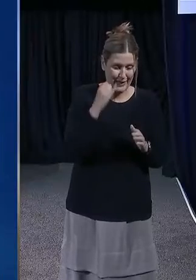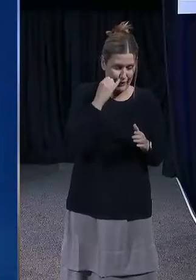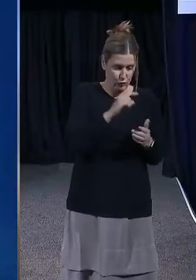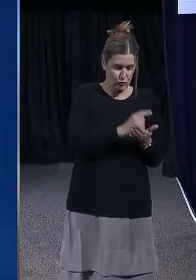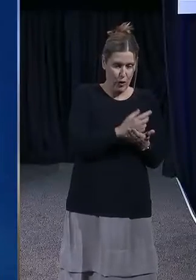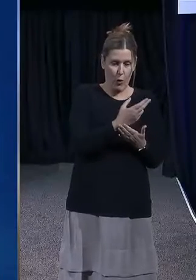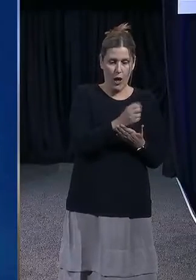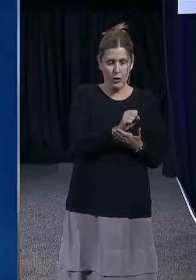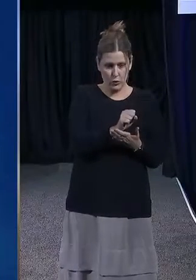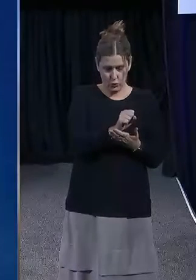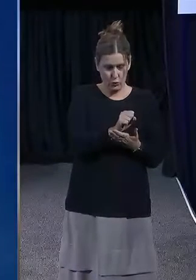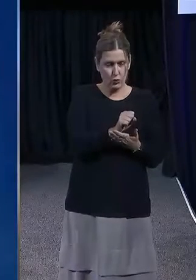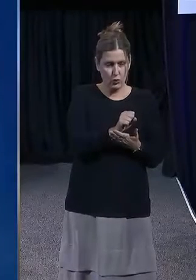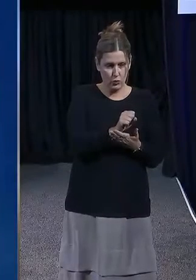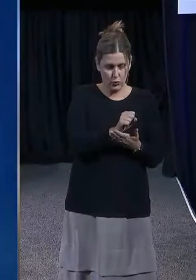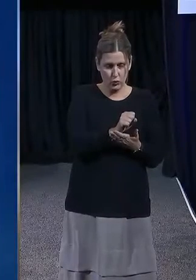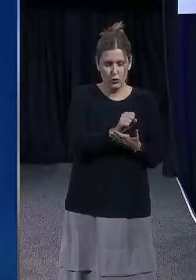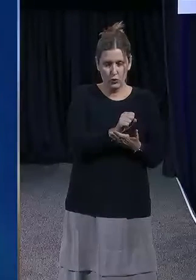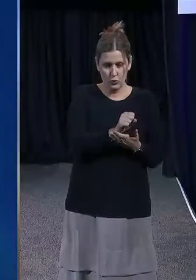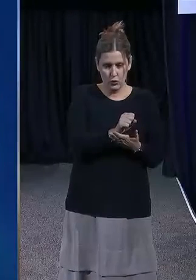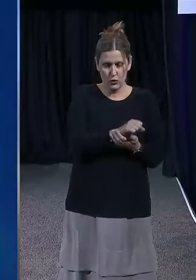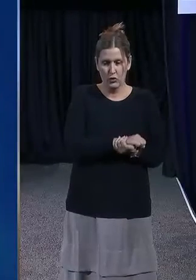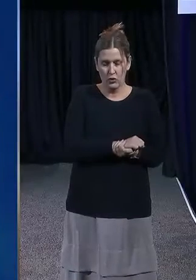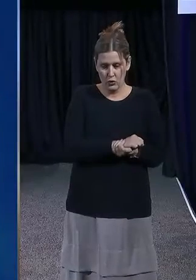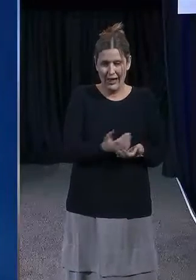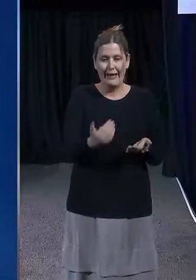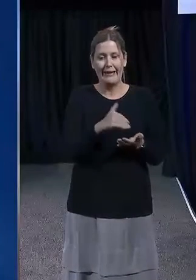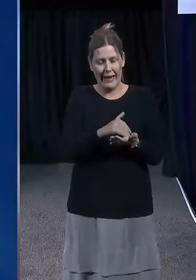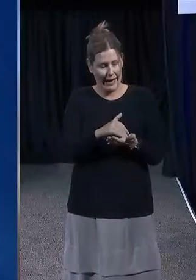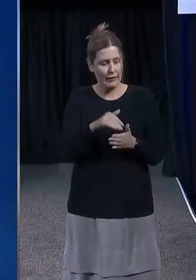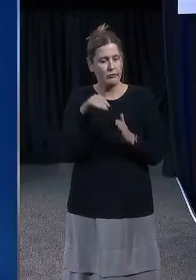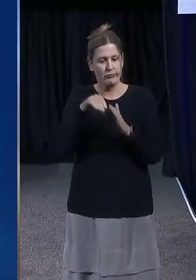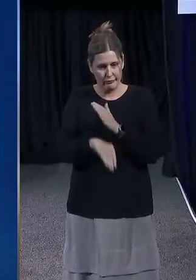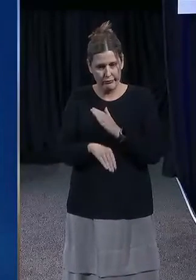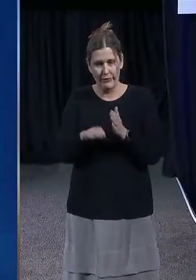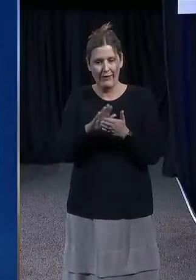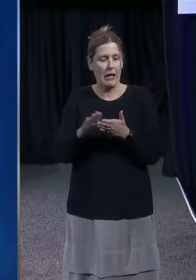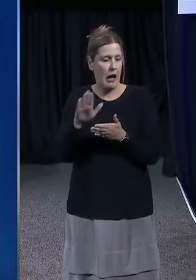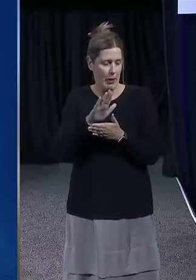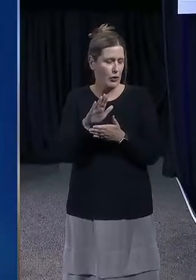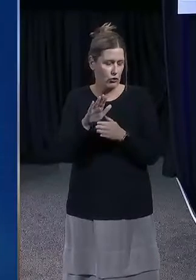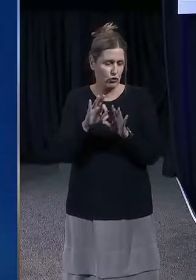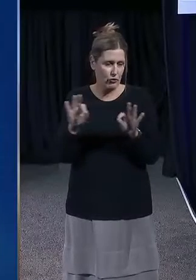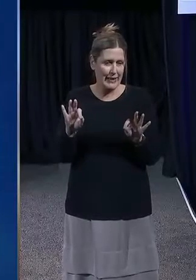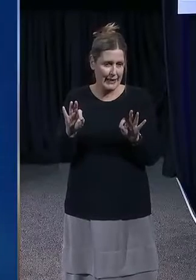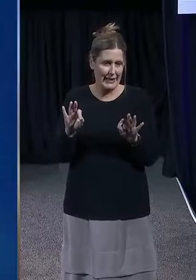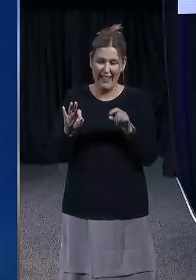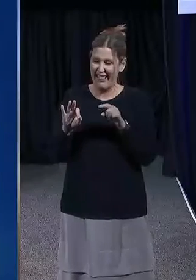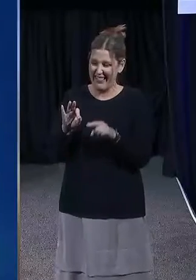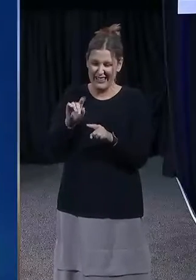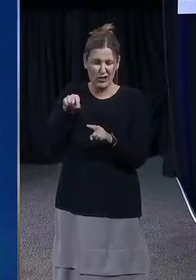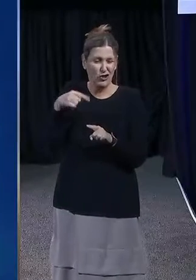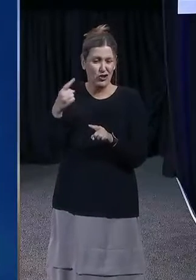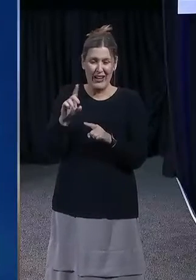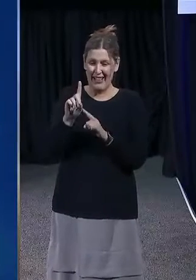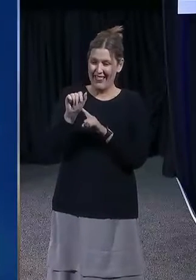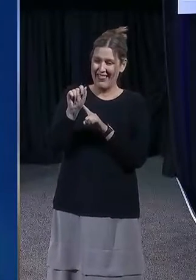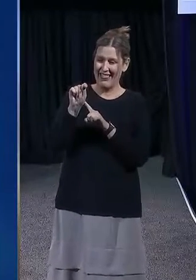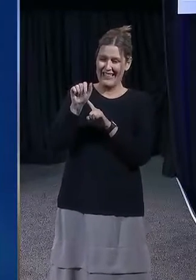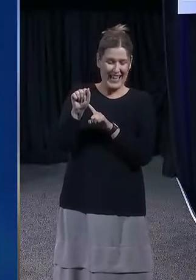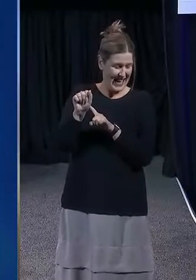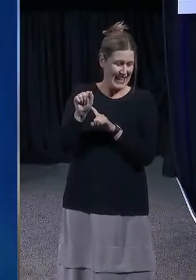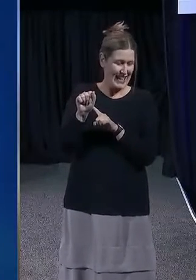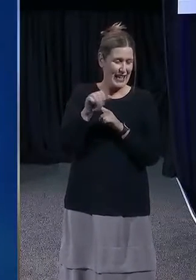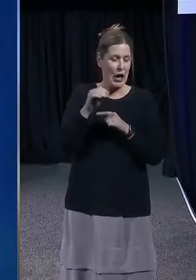high school, and then also if you complete college. This is just the data and the